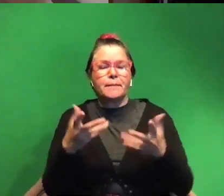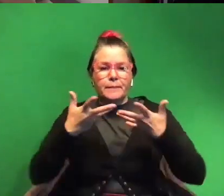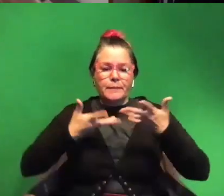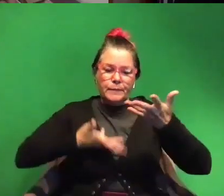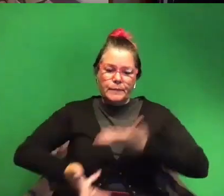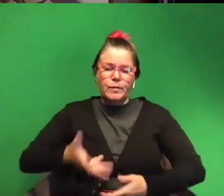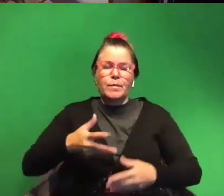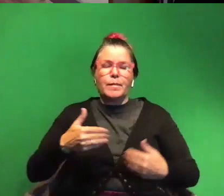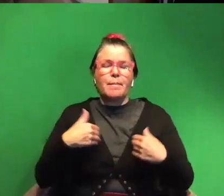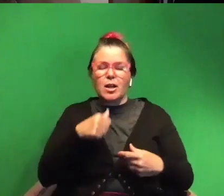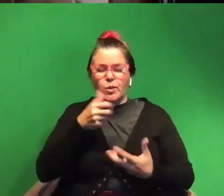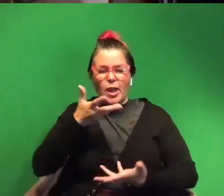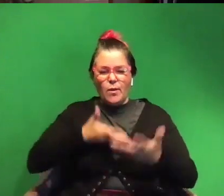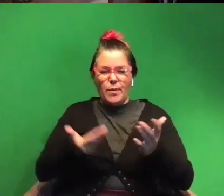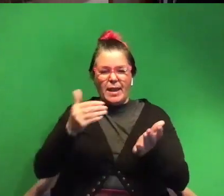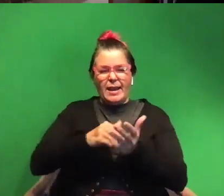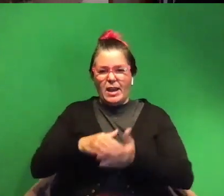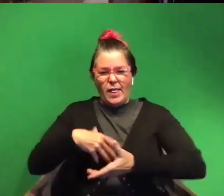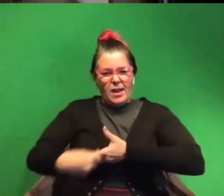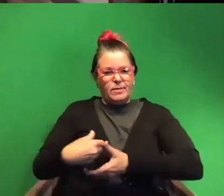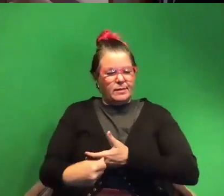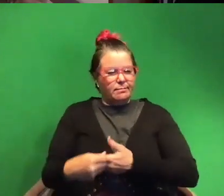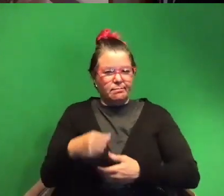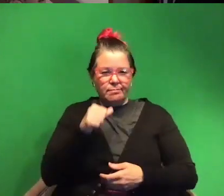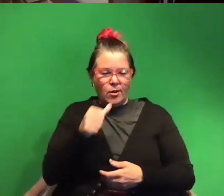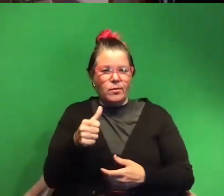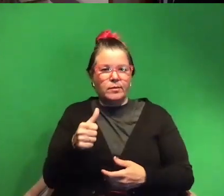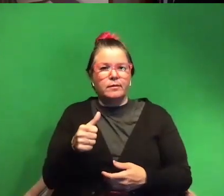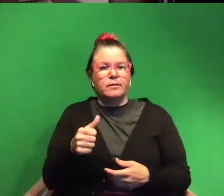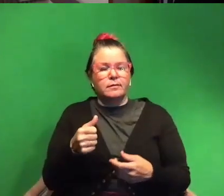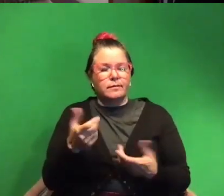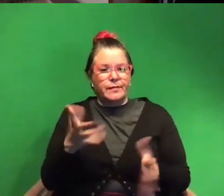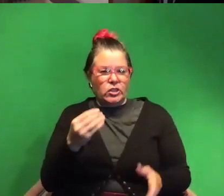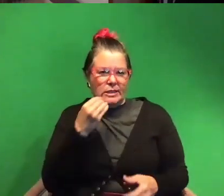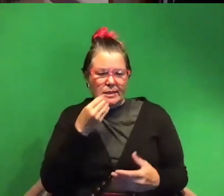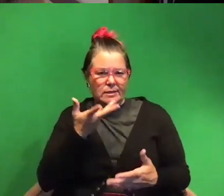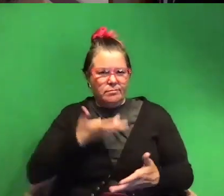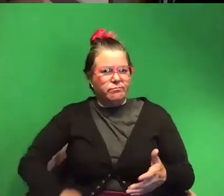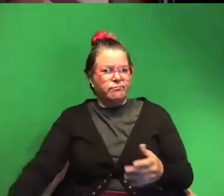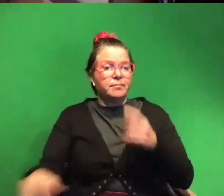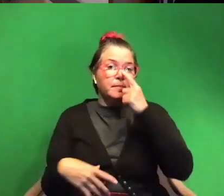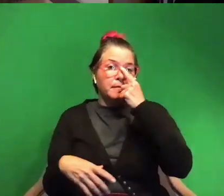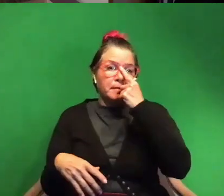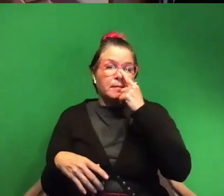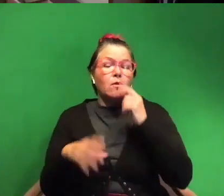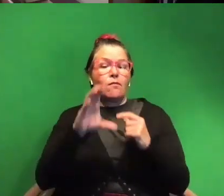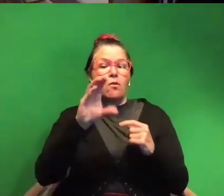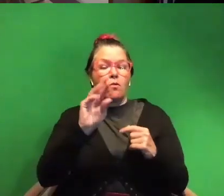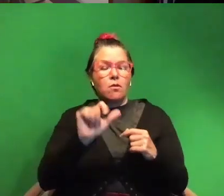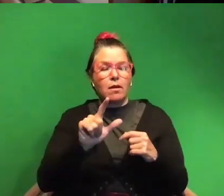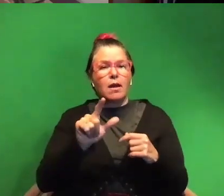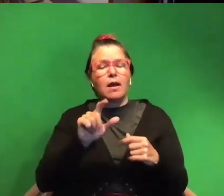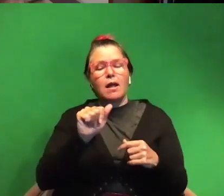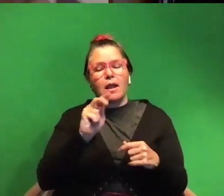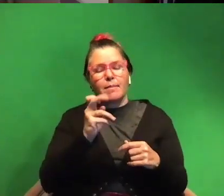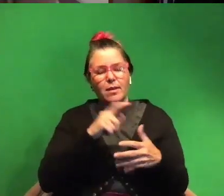We don't interact with it again on the outside once we're eating food. But for corals and anemones